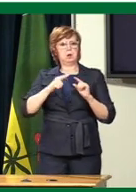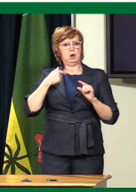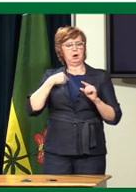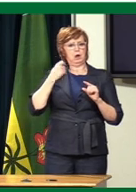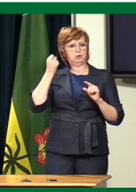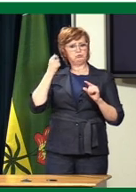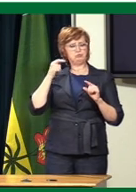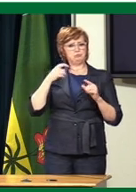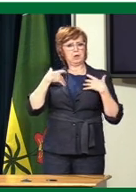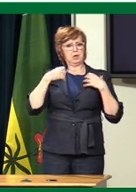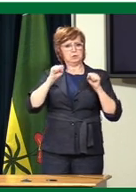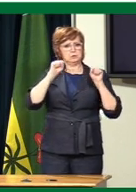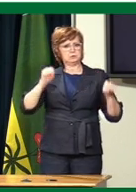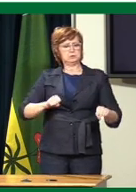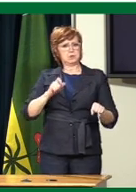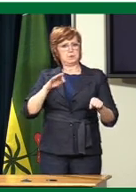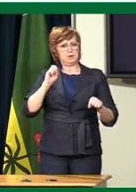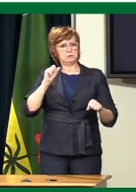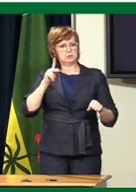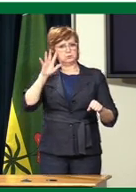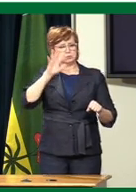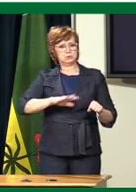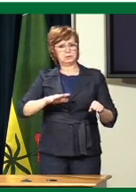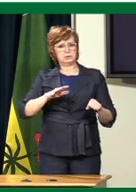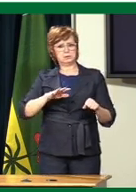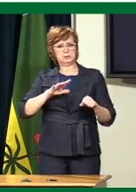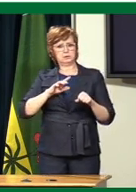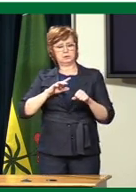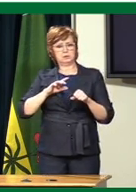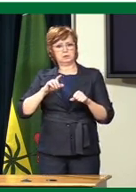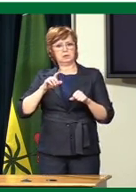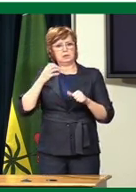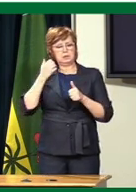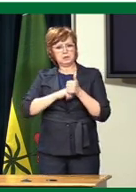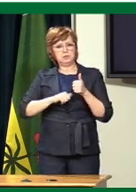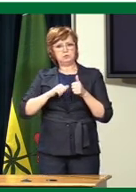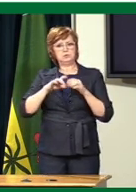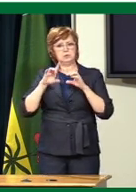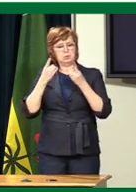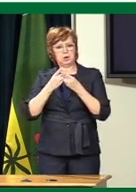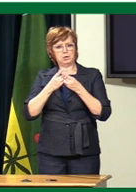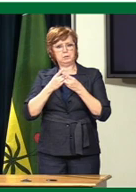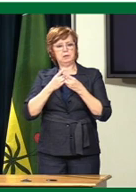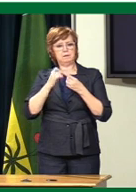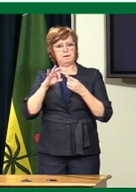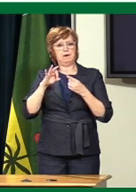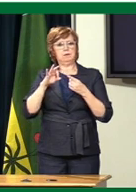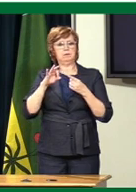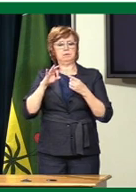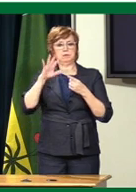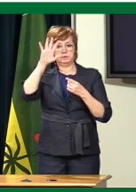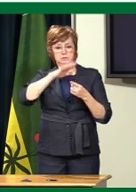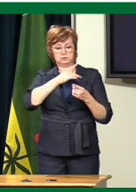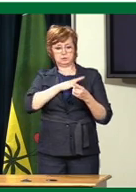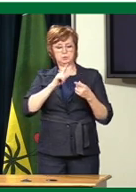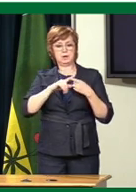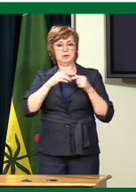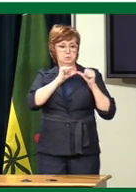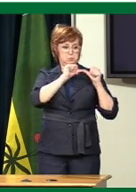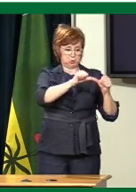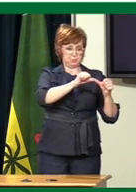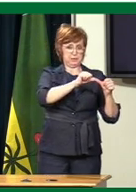Saskatchewan's healthcare system, almost every ward has permanent part-time staff or casual staff throughout the system. How many of